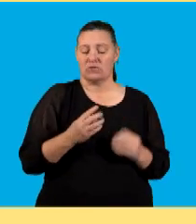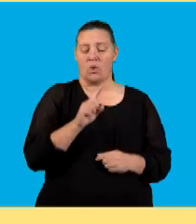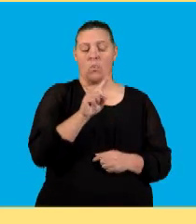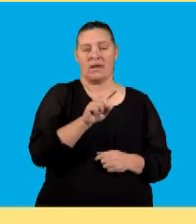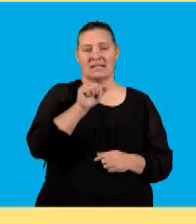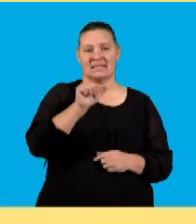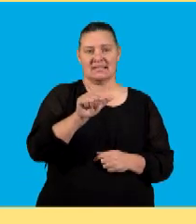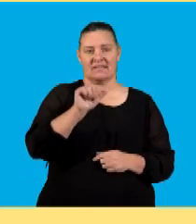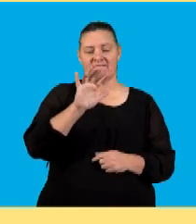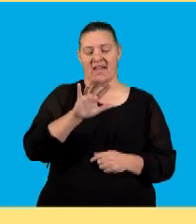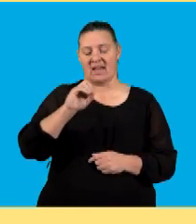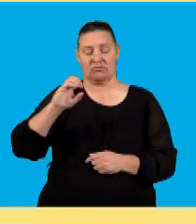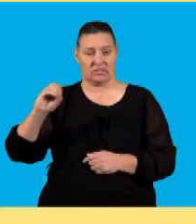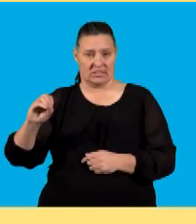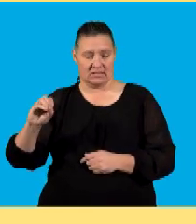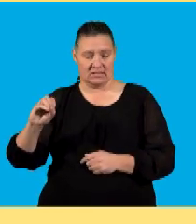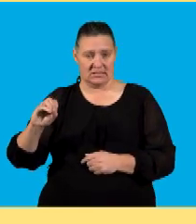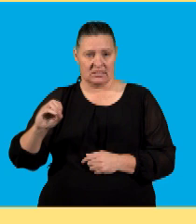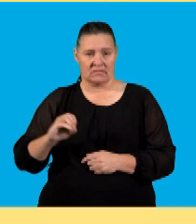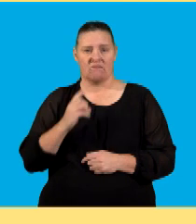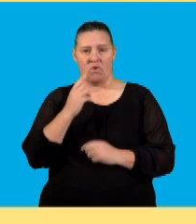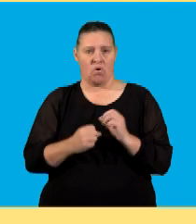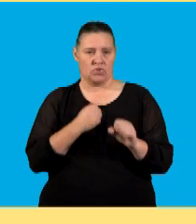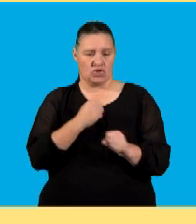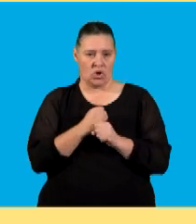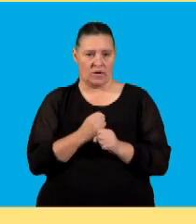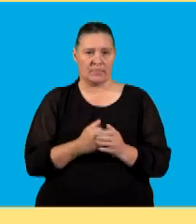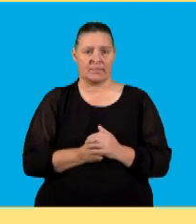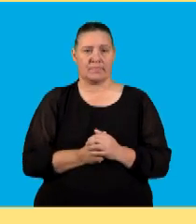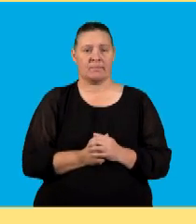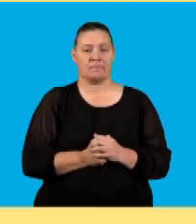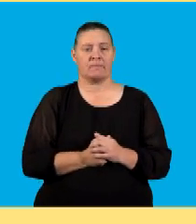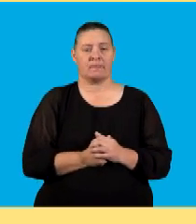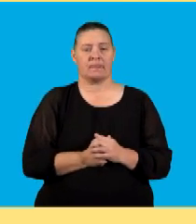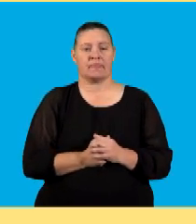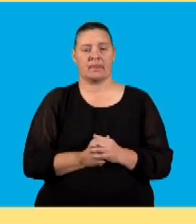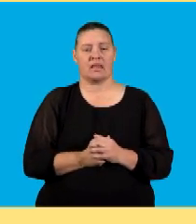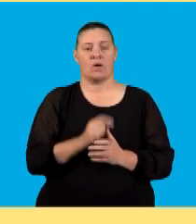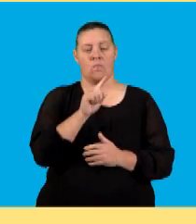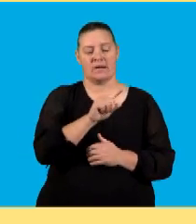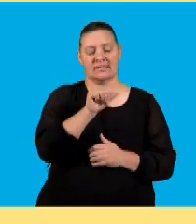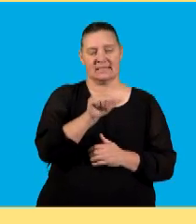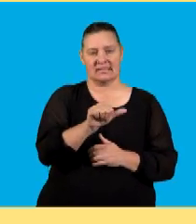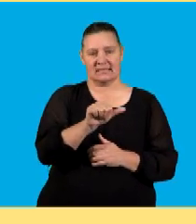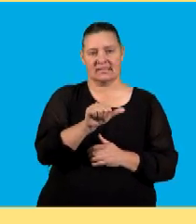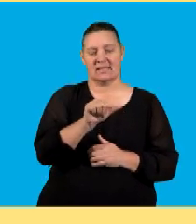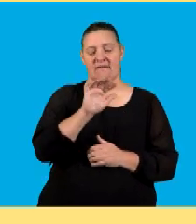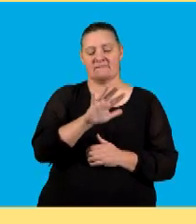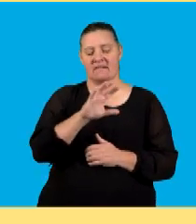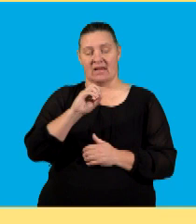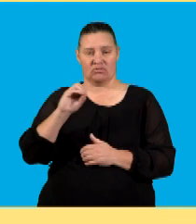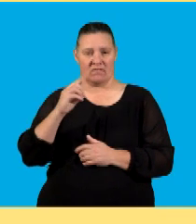is 16,500 for the year. So the increase here is 16,500.